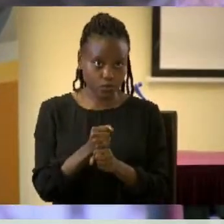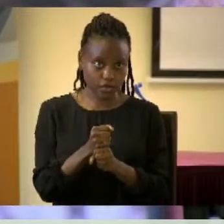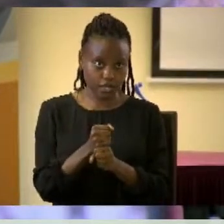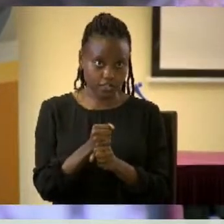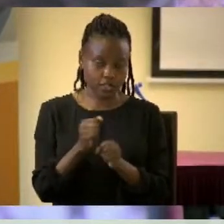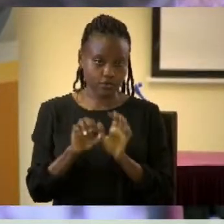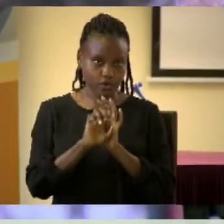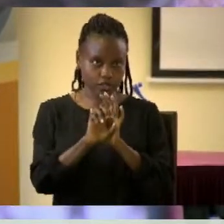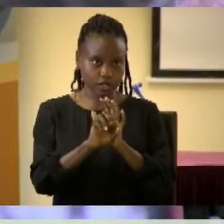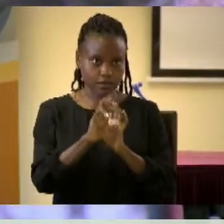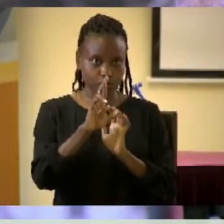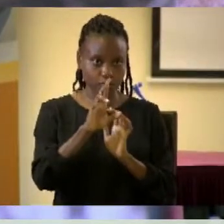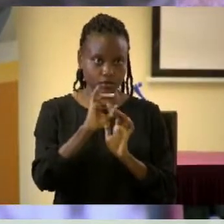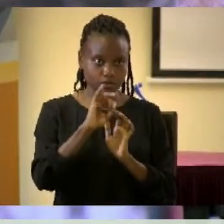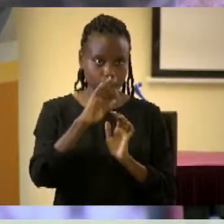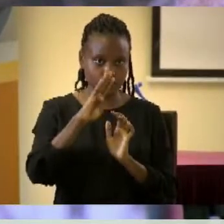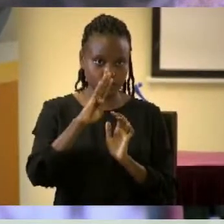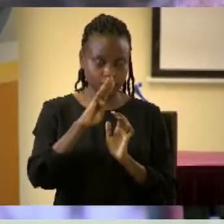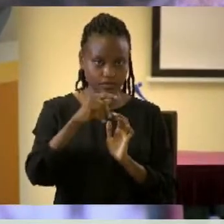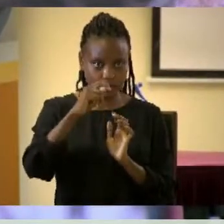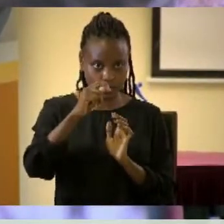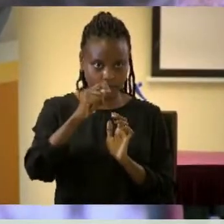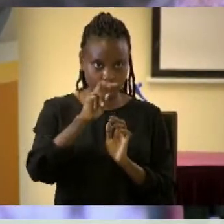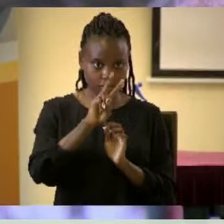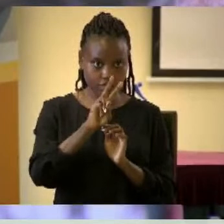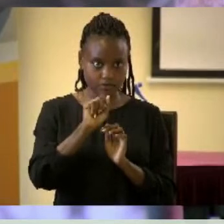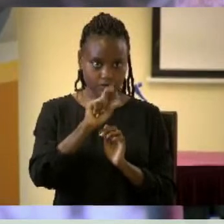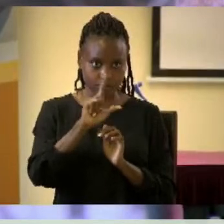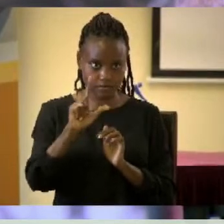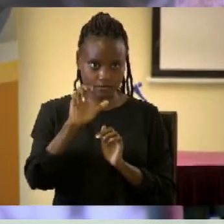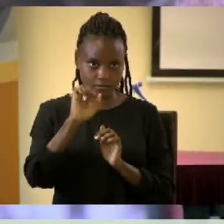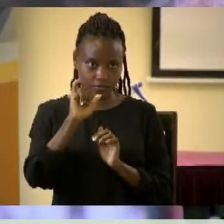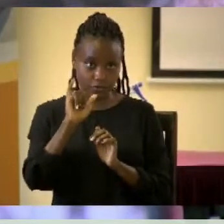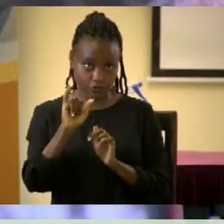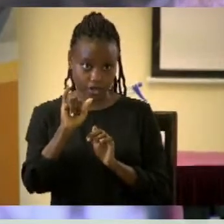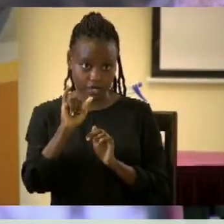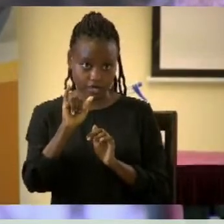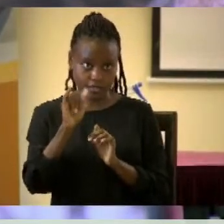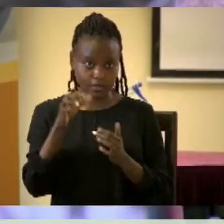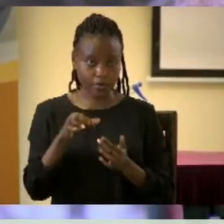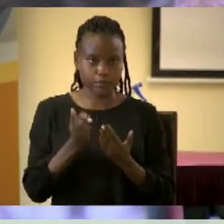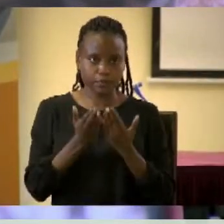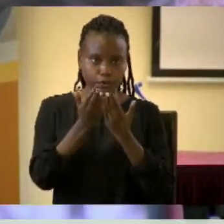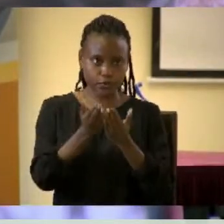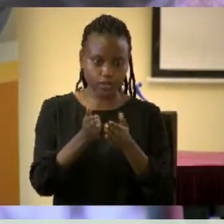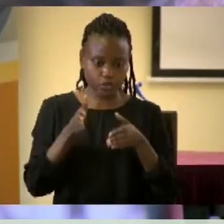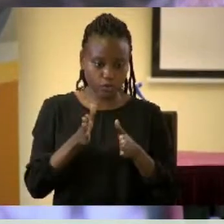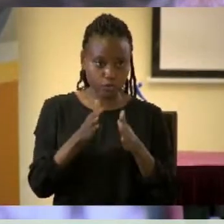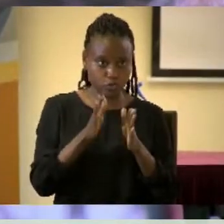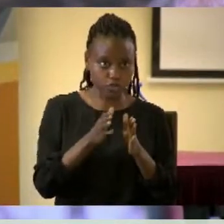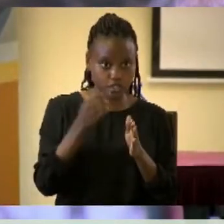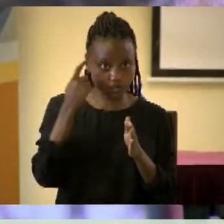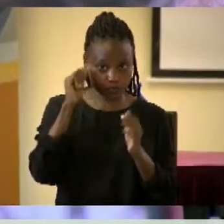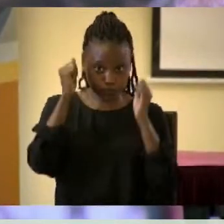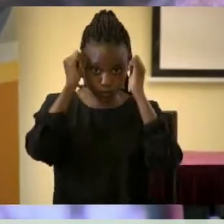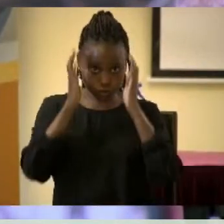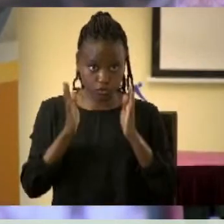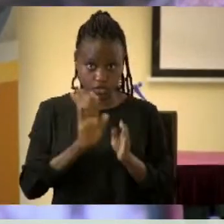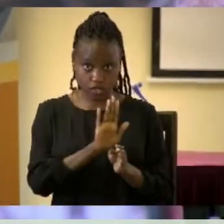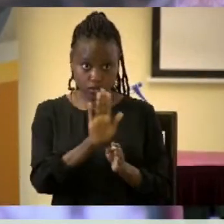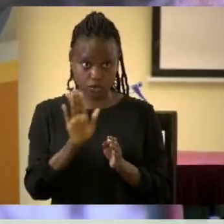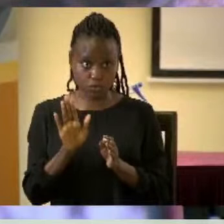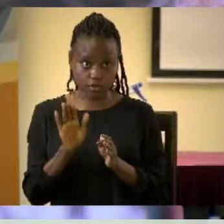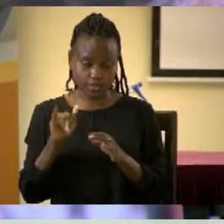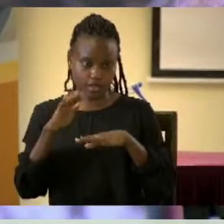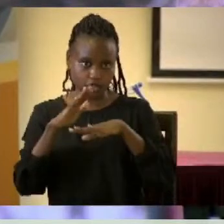Society and the judiciary provide unmatched opportunities for deep learning and mentorship for your graduates, setting them